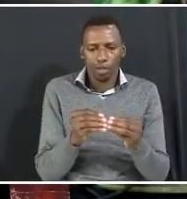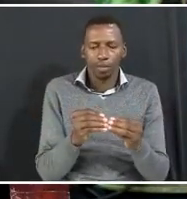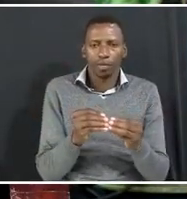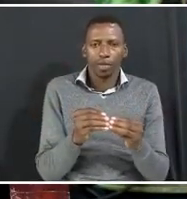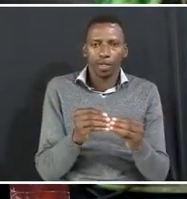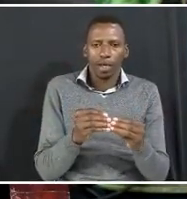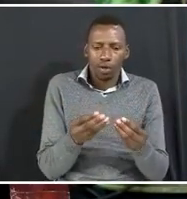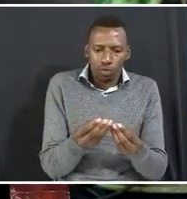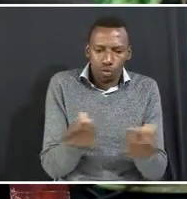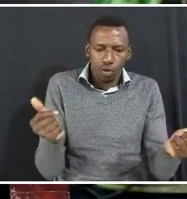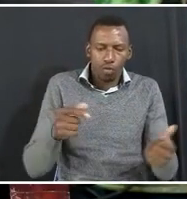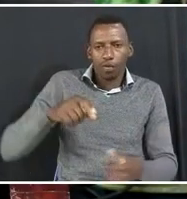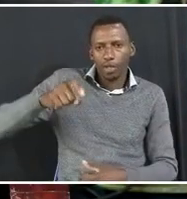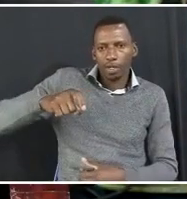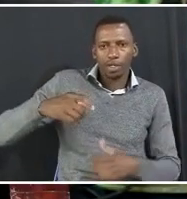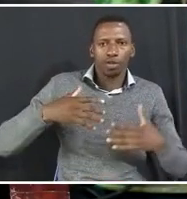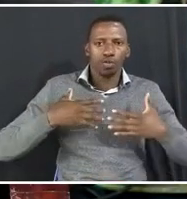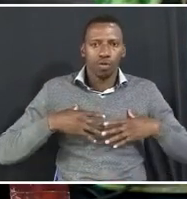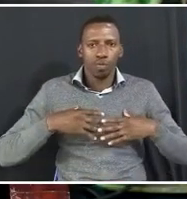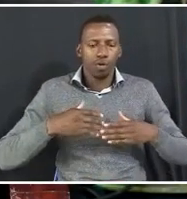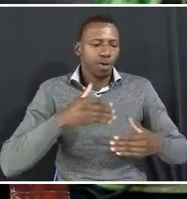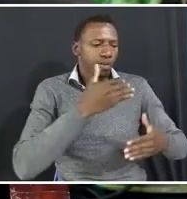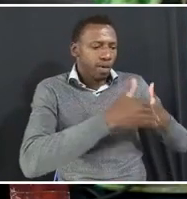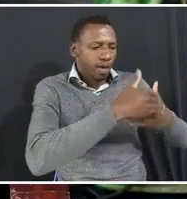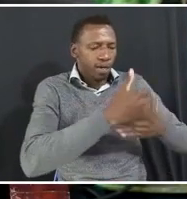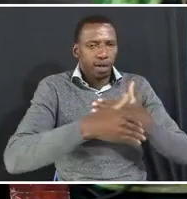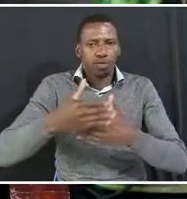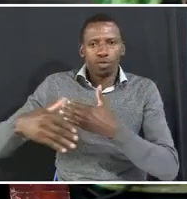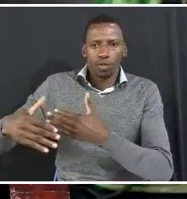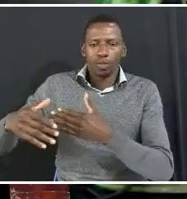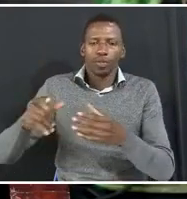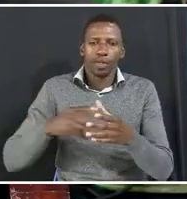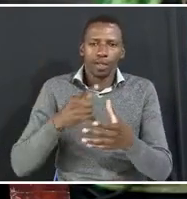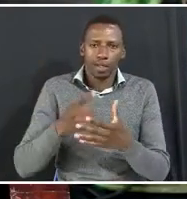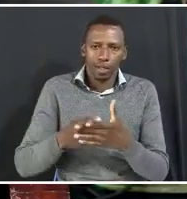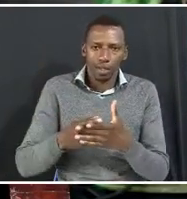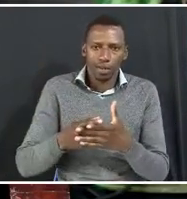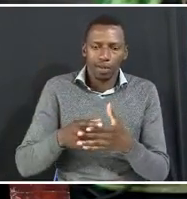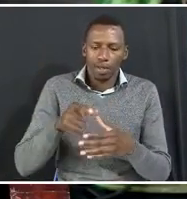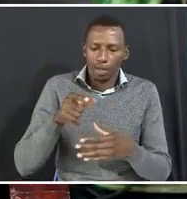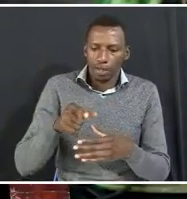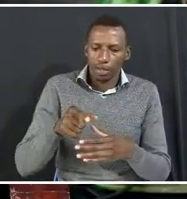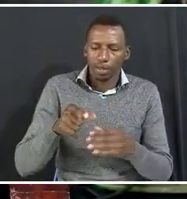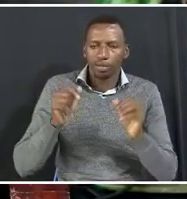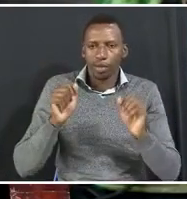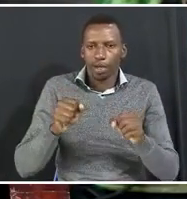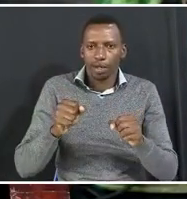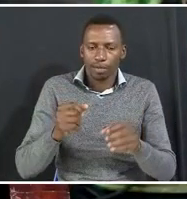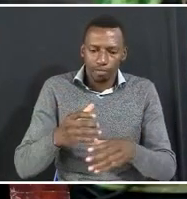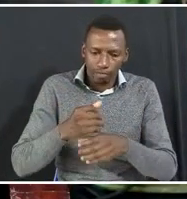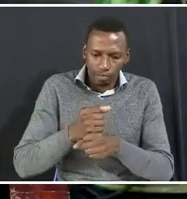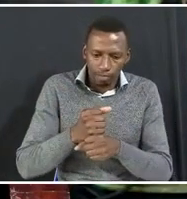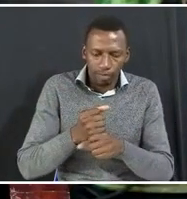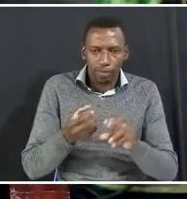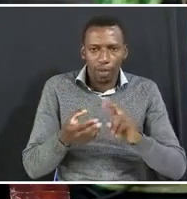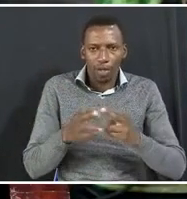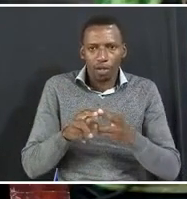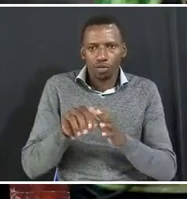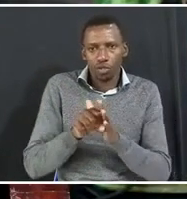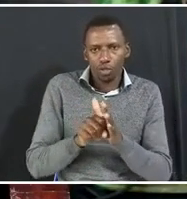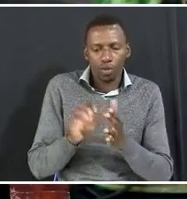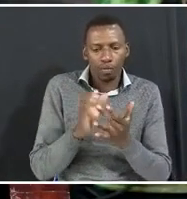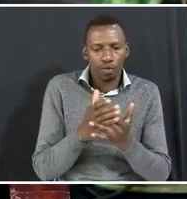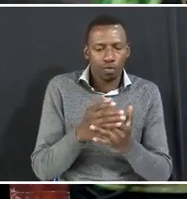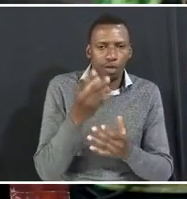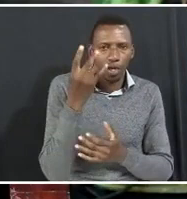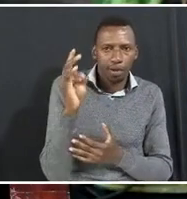expressed needs of people around them, thus fostering a trust relationship between Adventist Church